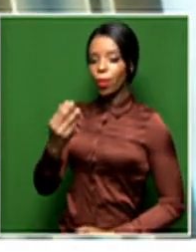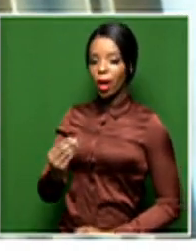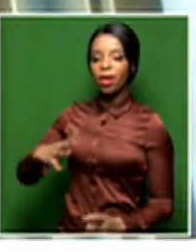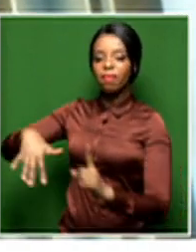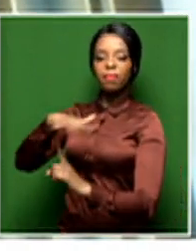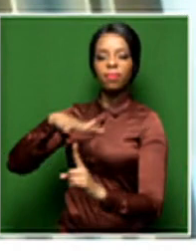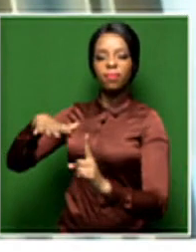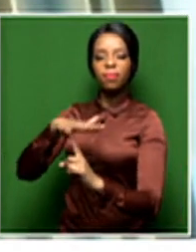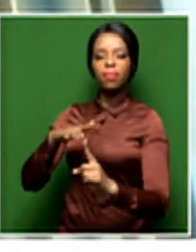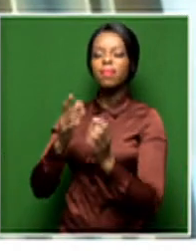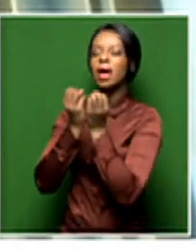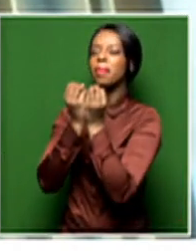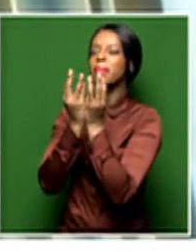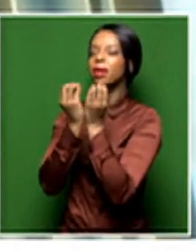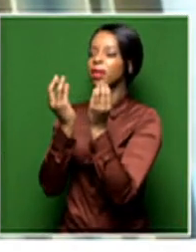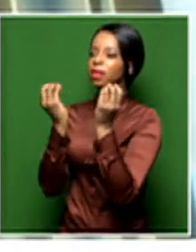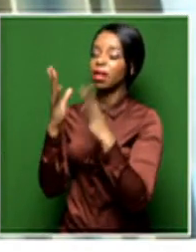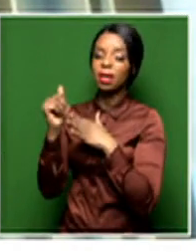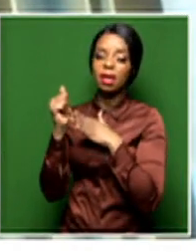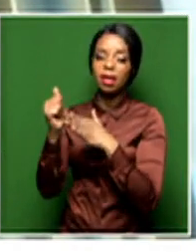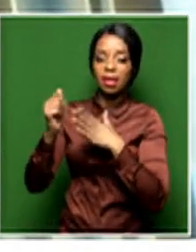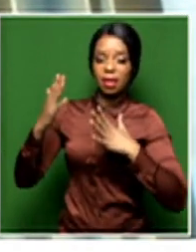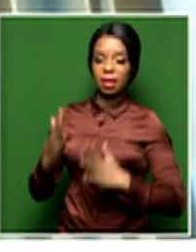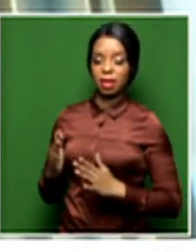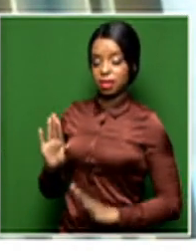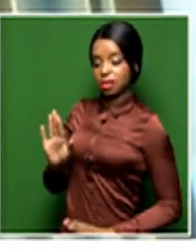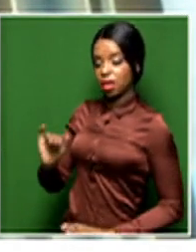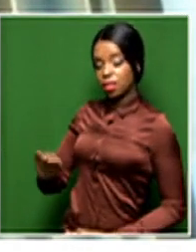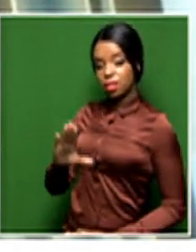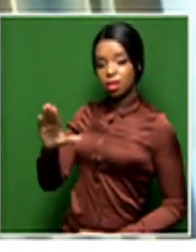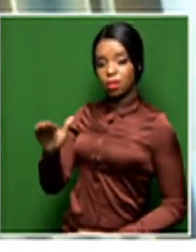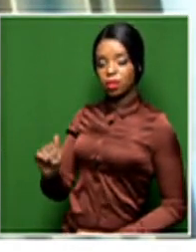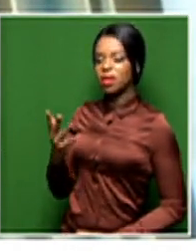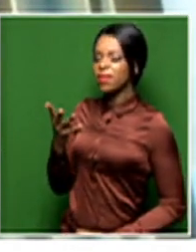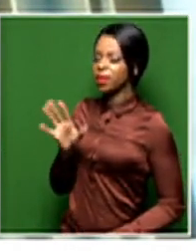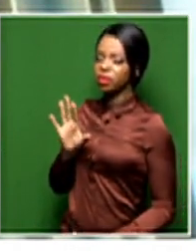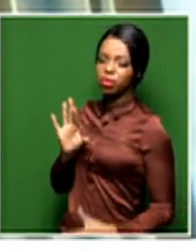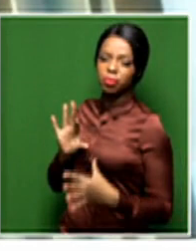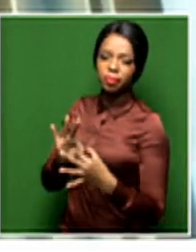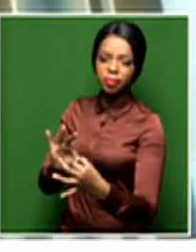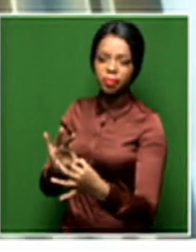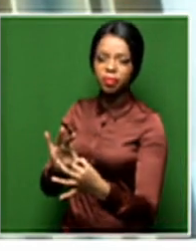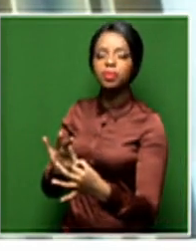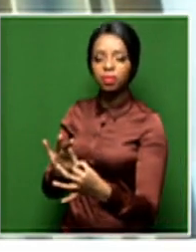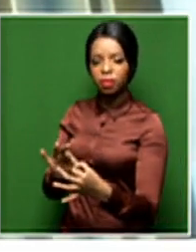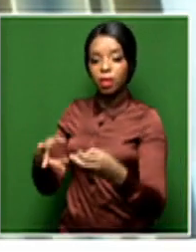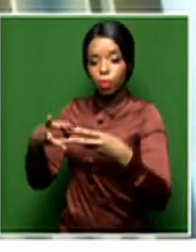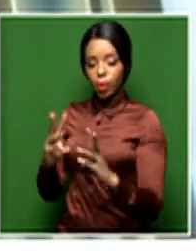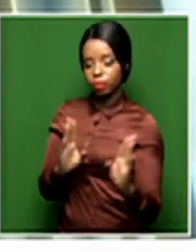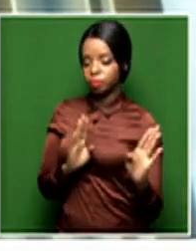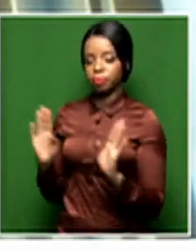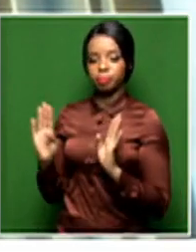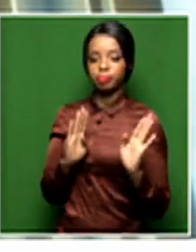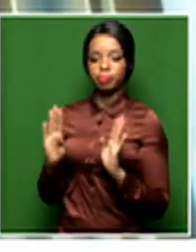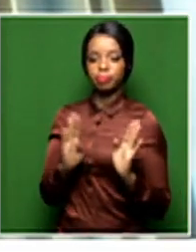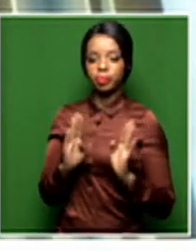African thought leaders who were simply committed, you know, throughout the way in which they've conducted themselves and